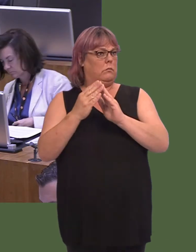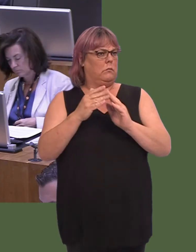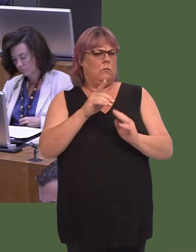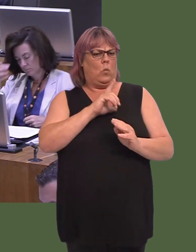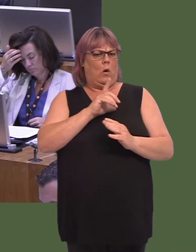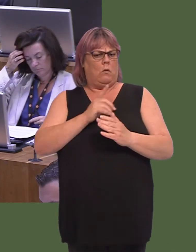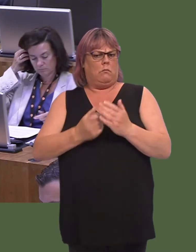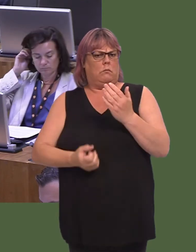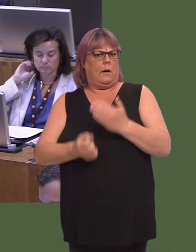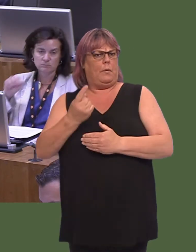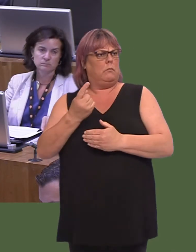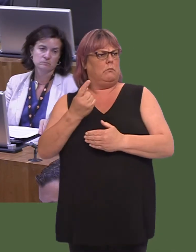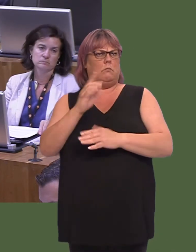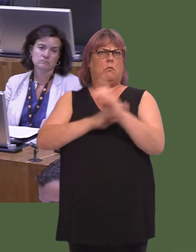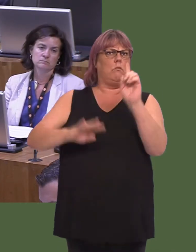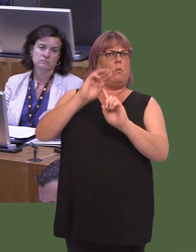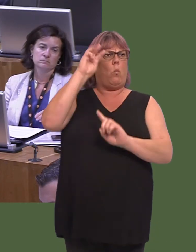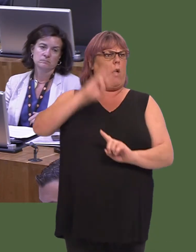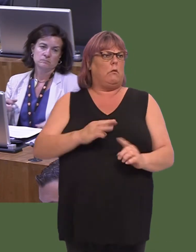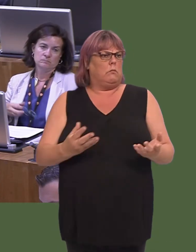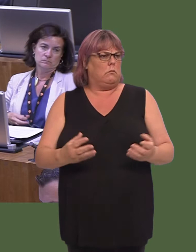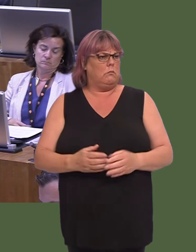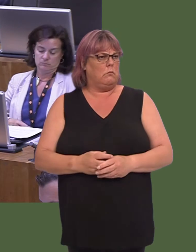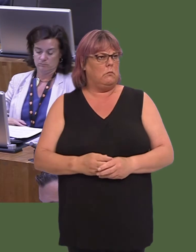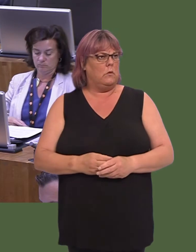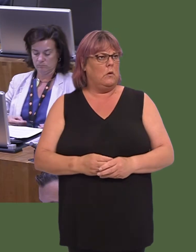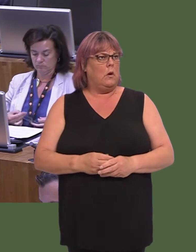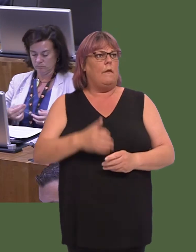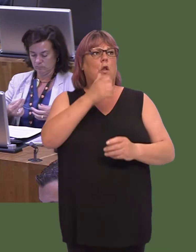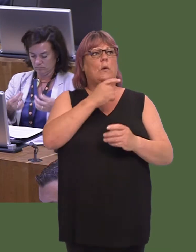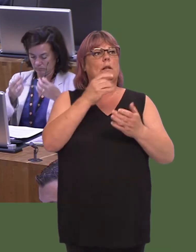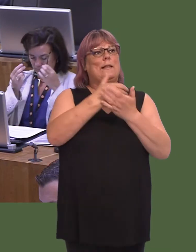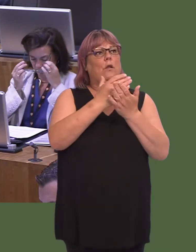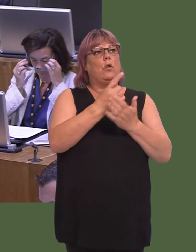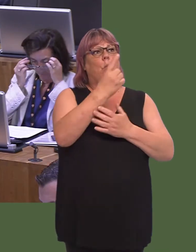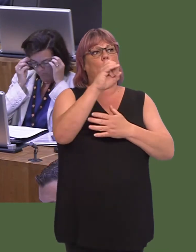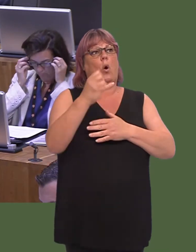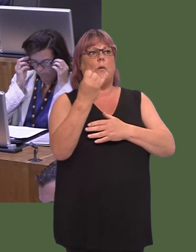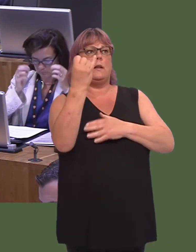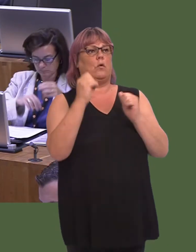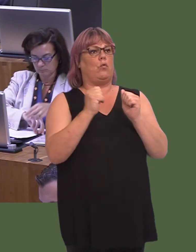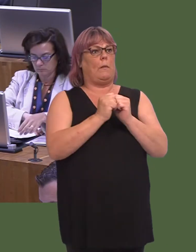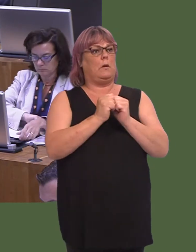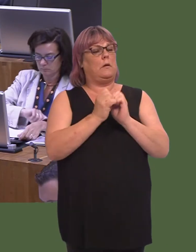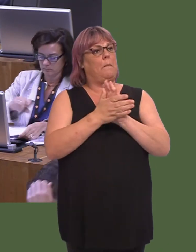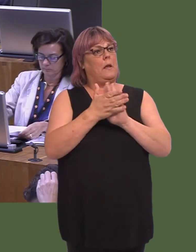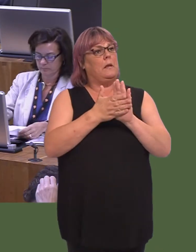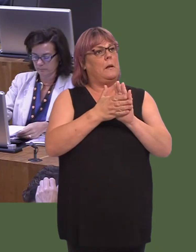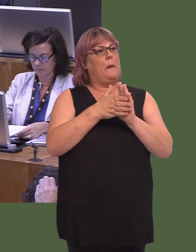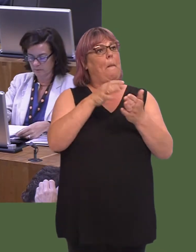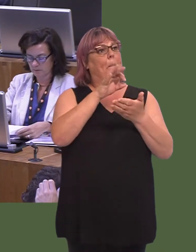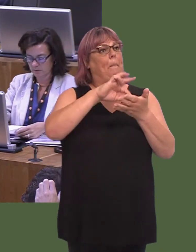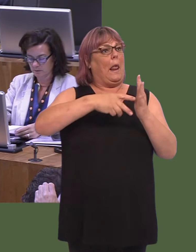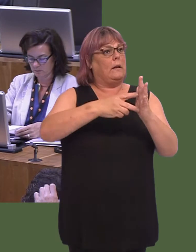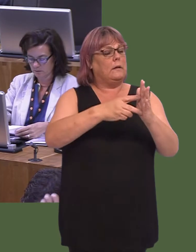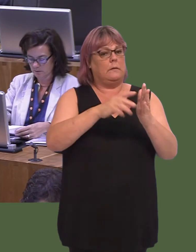estates and very accessible. So there's no reason why that can't be emulated by authorities elsewhere. through the use of Section 106 agreements and through the use of